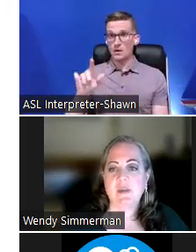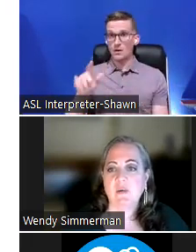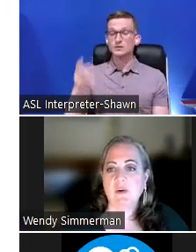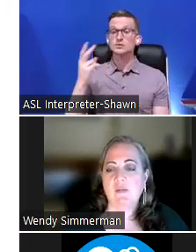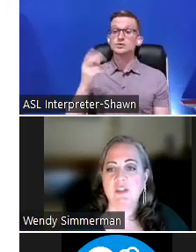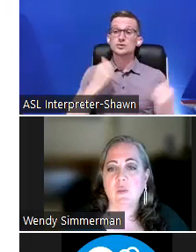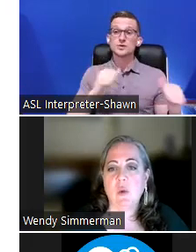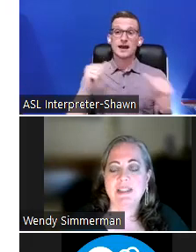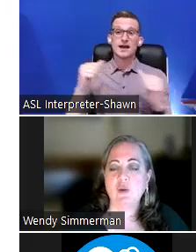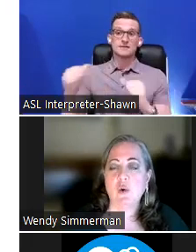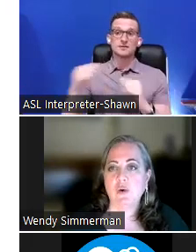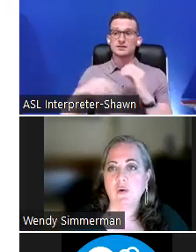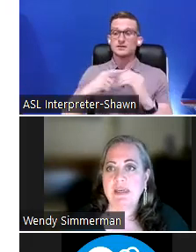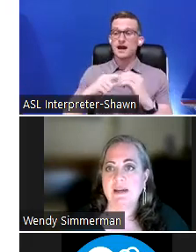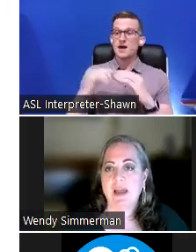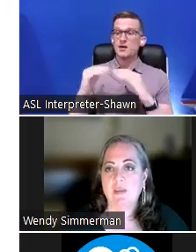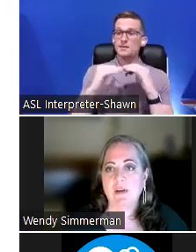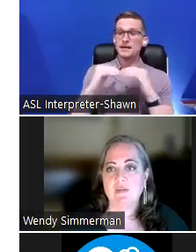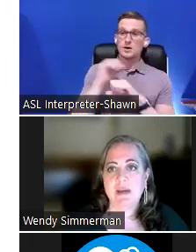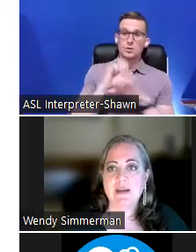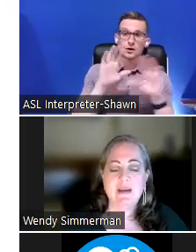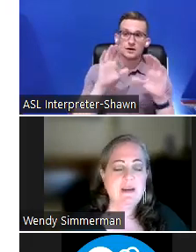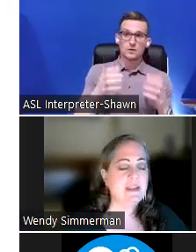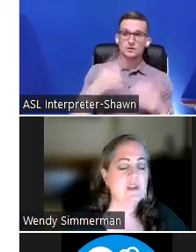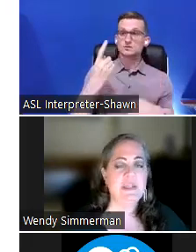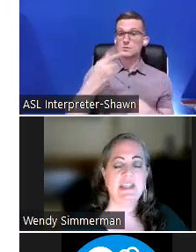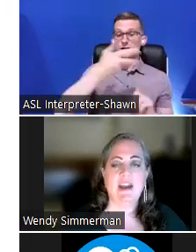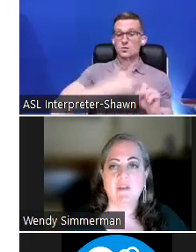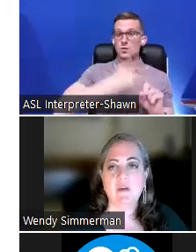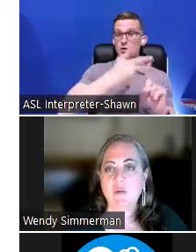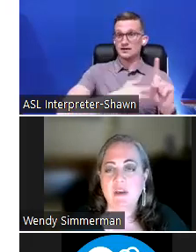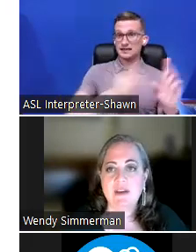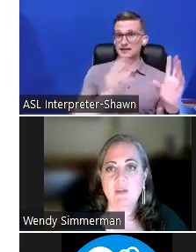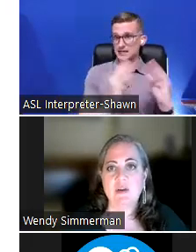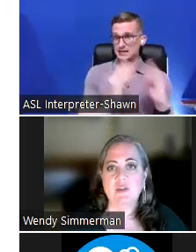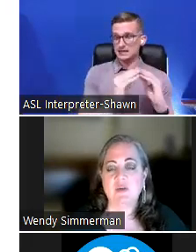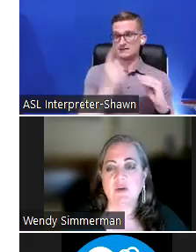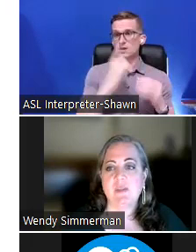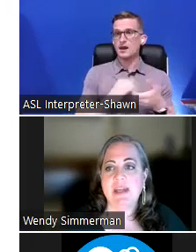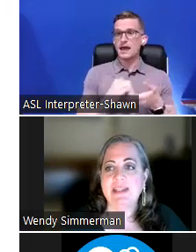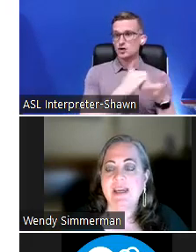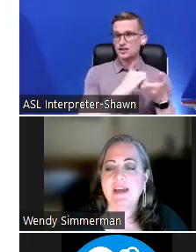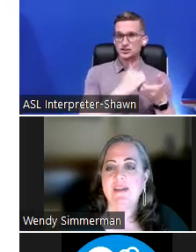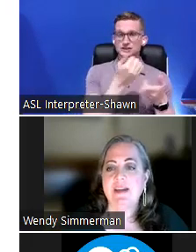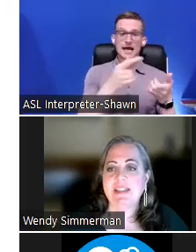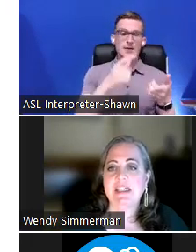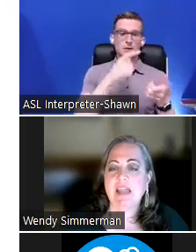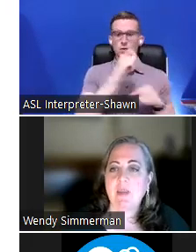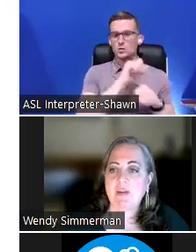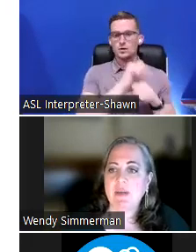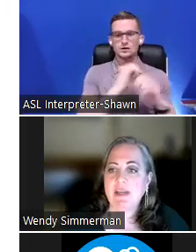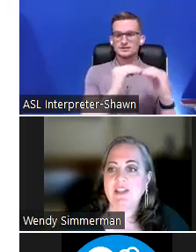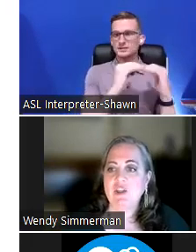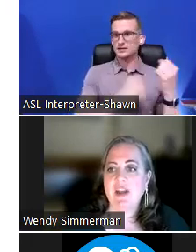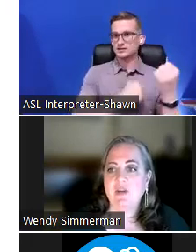the peer workforce. One is a quarterly collaborative meeting that's open to everyone working in the peer support space. The next